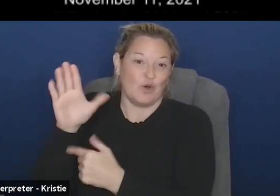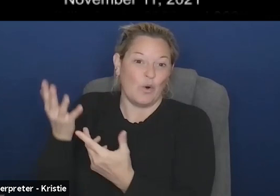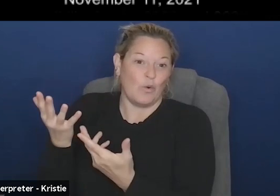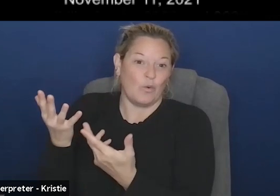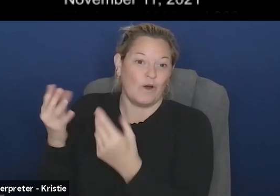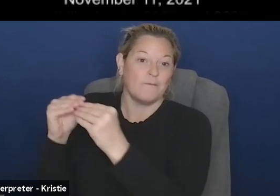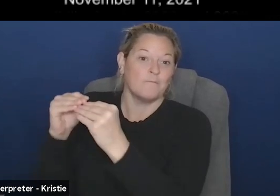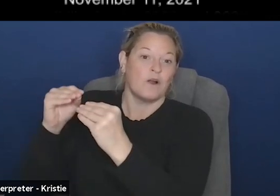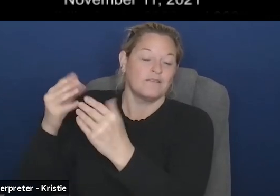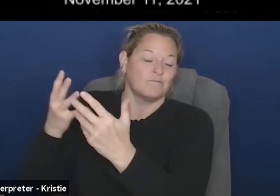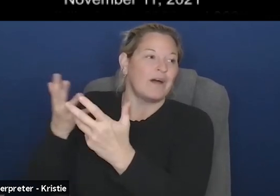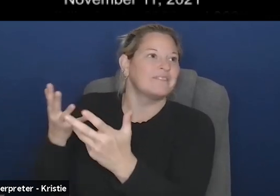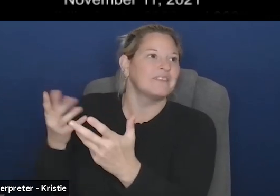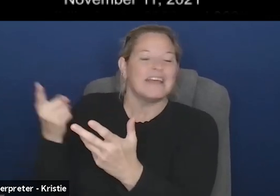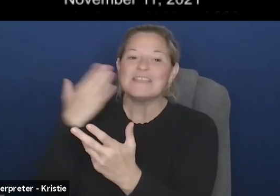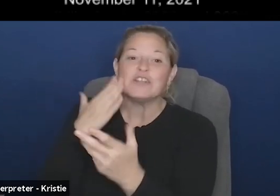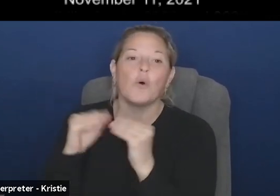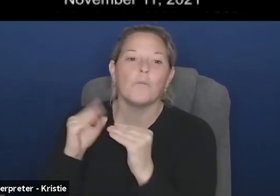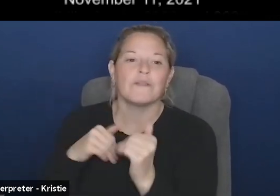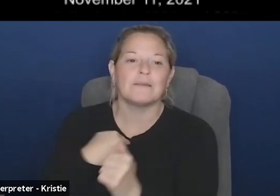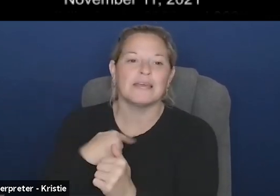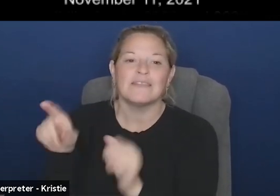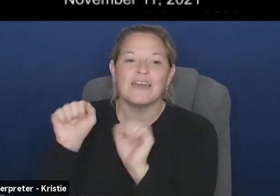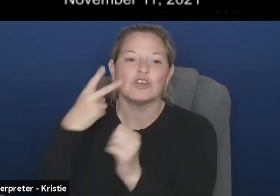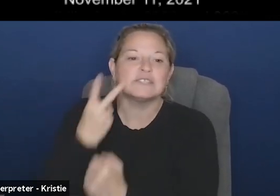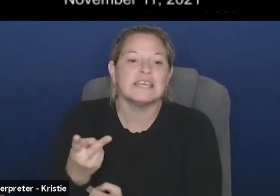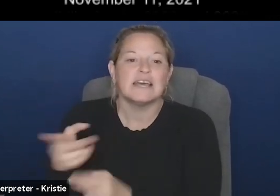did, but they could see and they could read the directions.